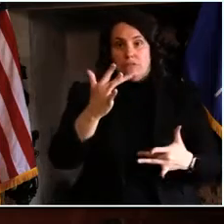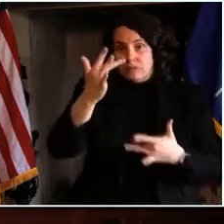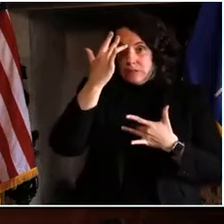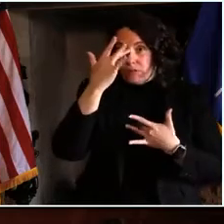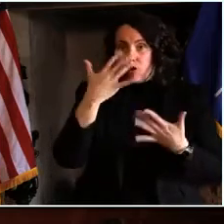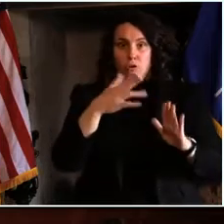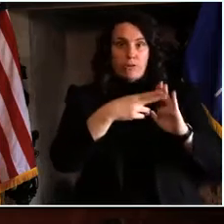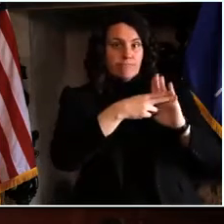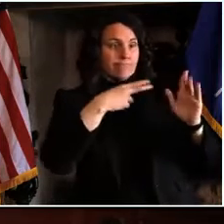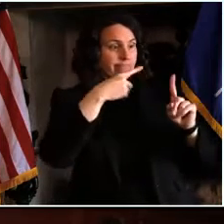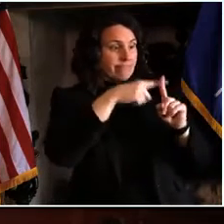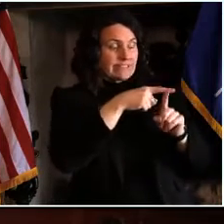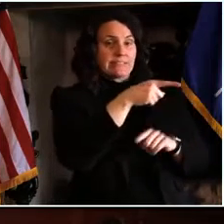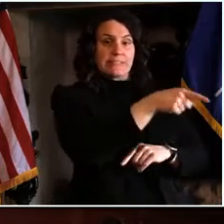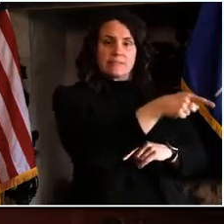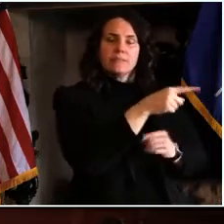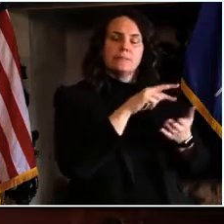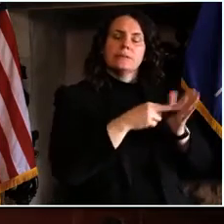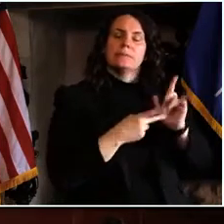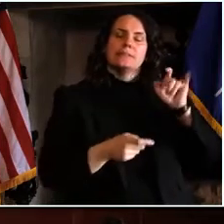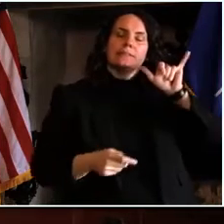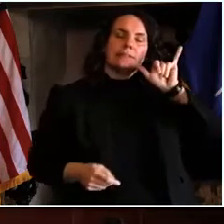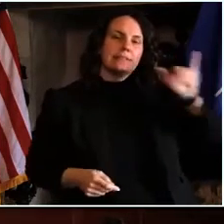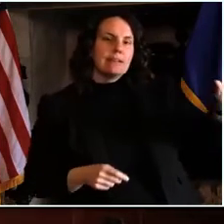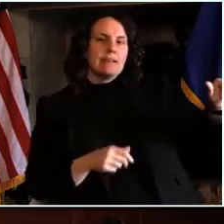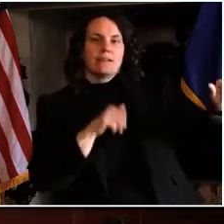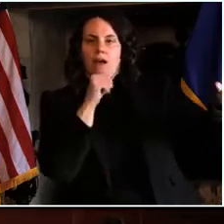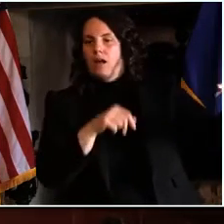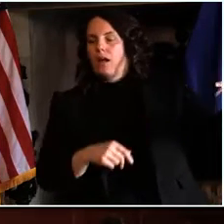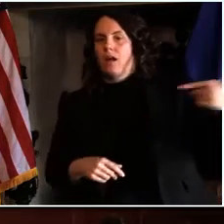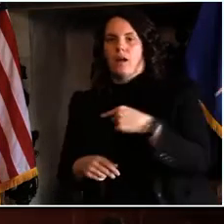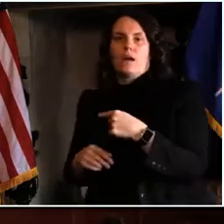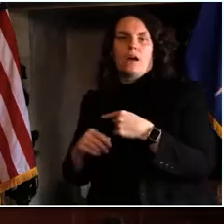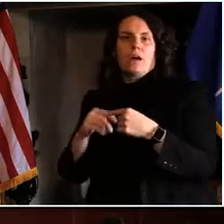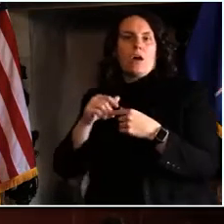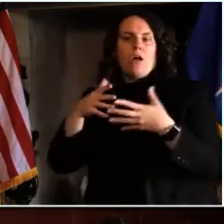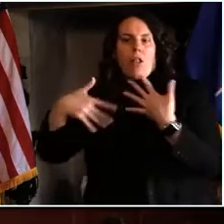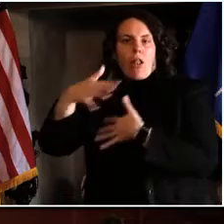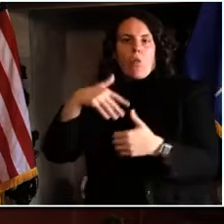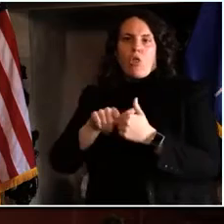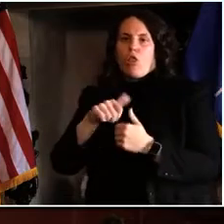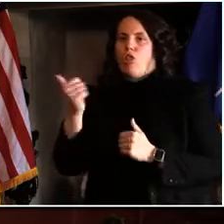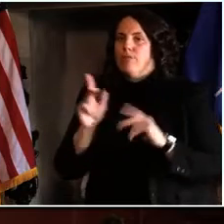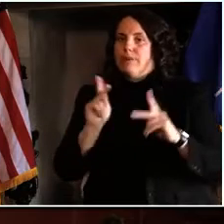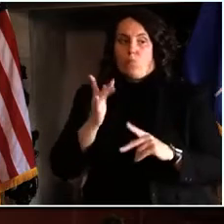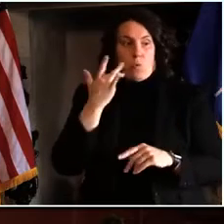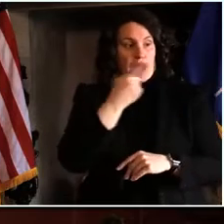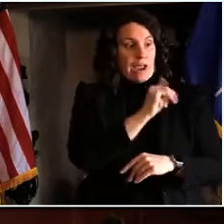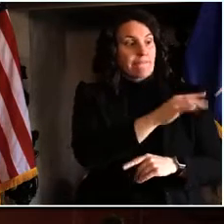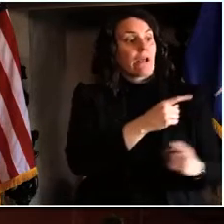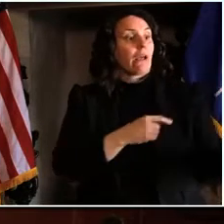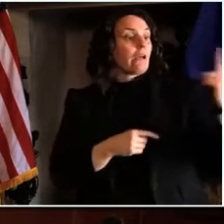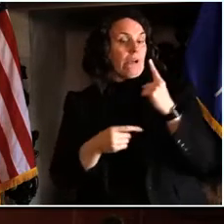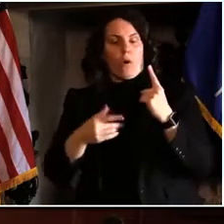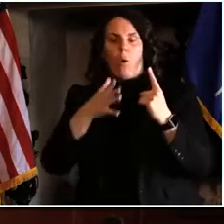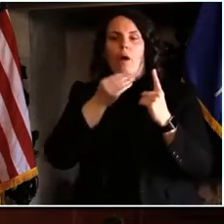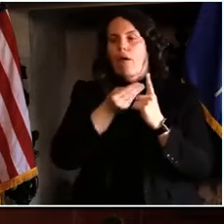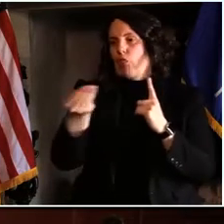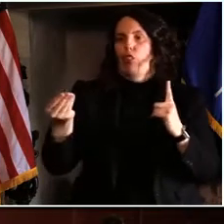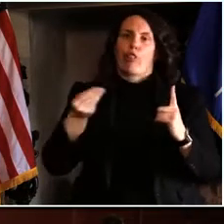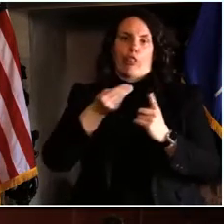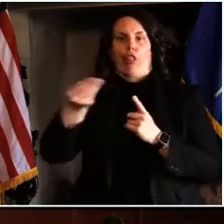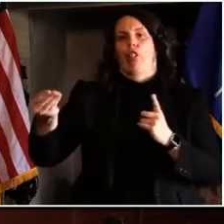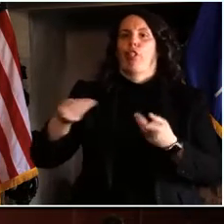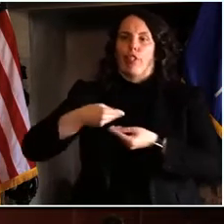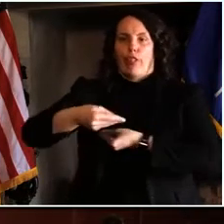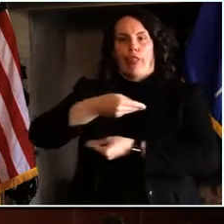them, we need to keep them safely separated from other people so they don't transmit the virus. What quarantine means is among people who have been exposed